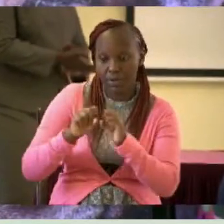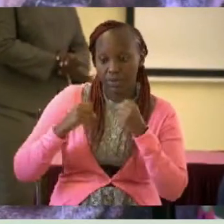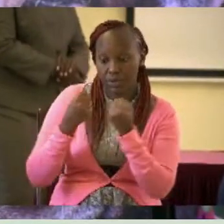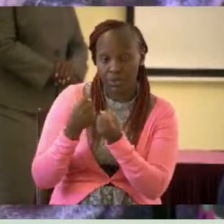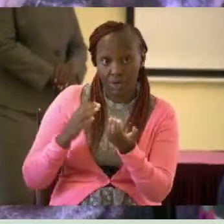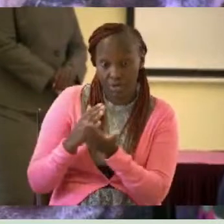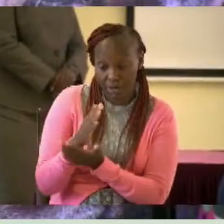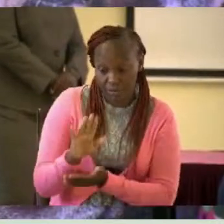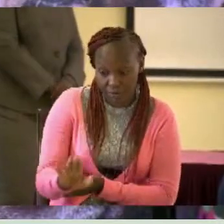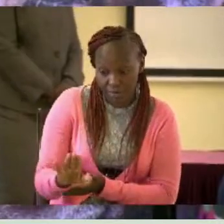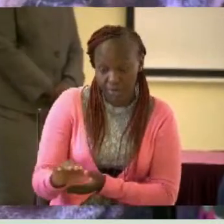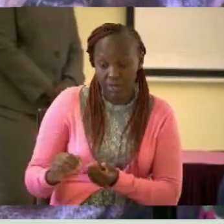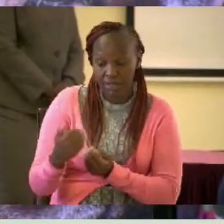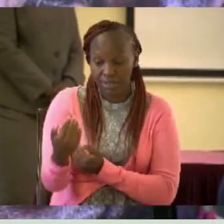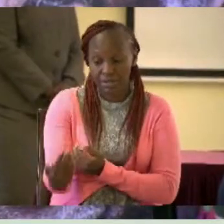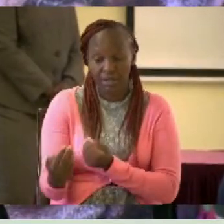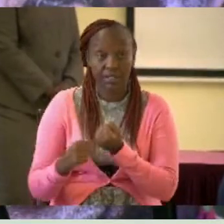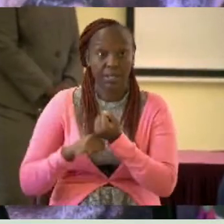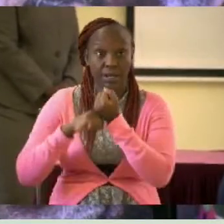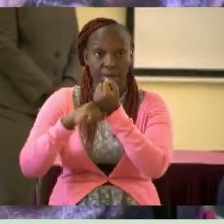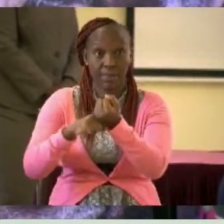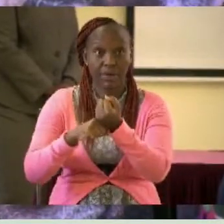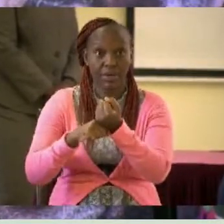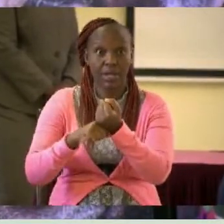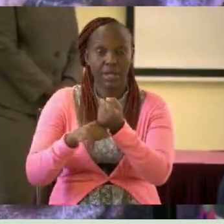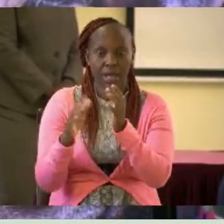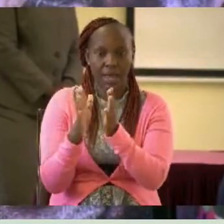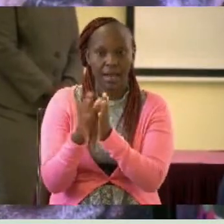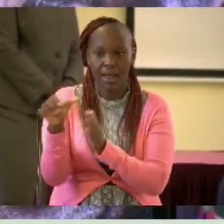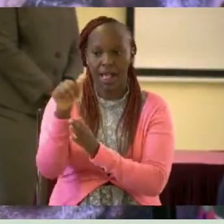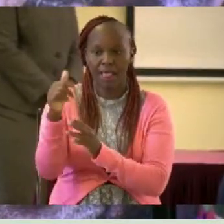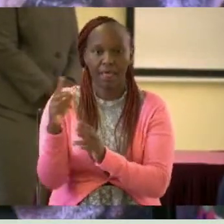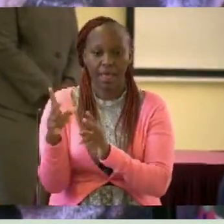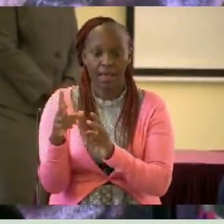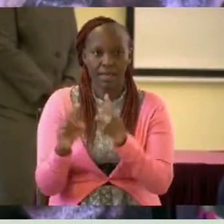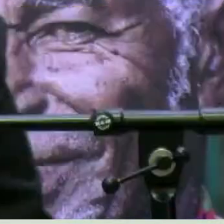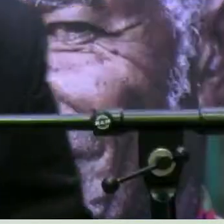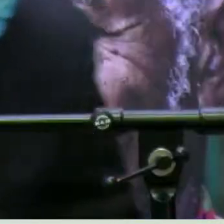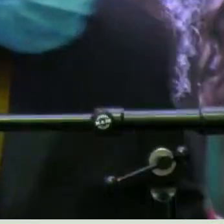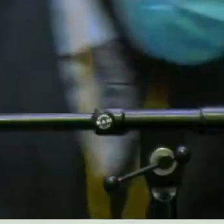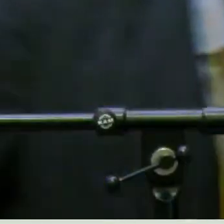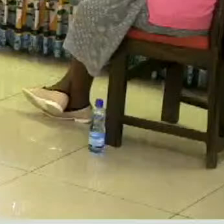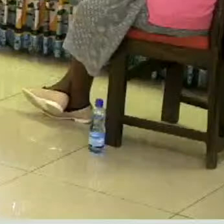rights, child support, and emerging issues. Thank you.